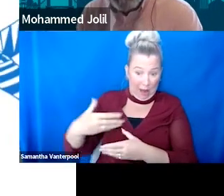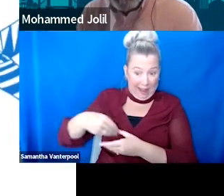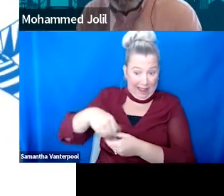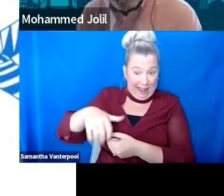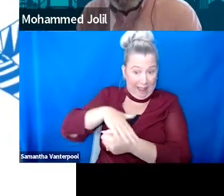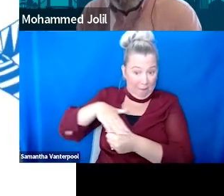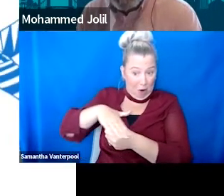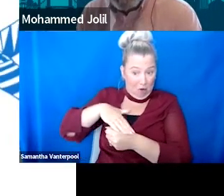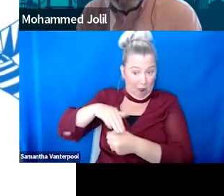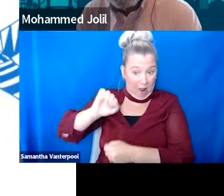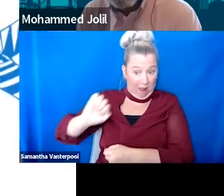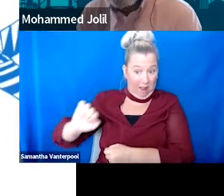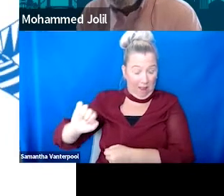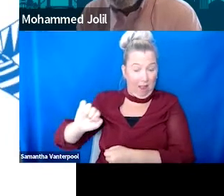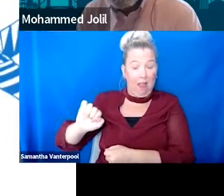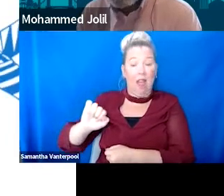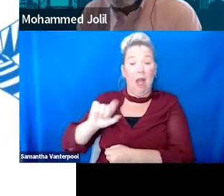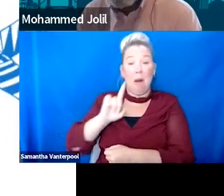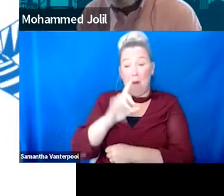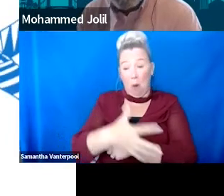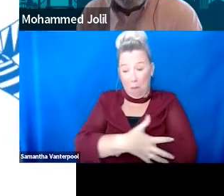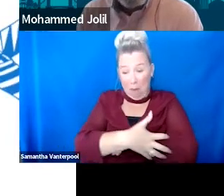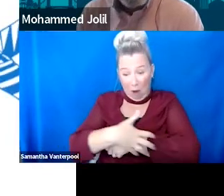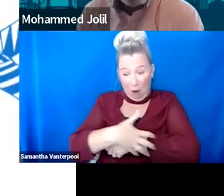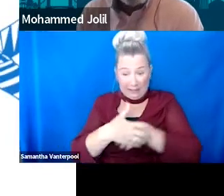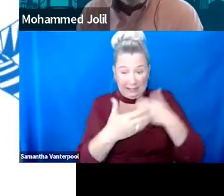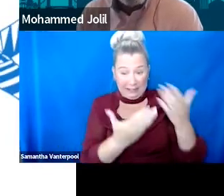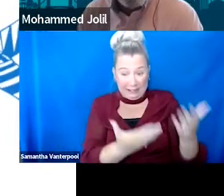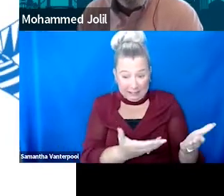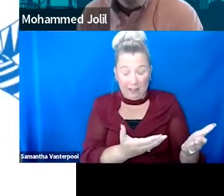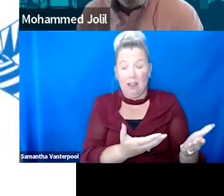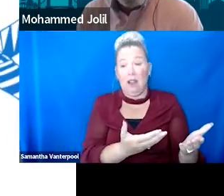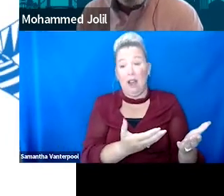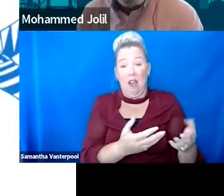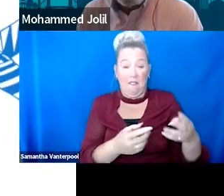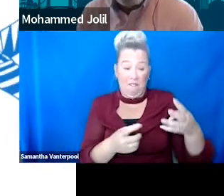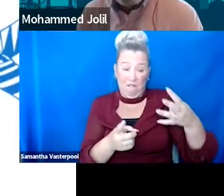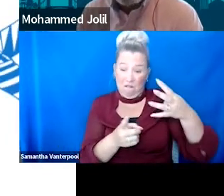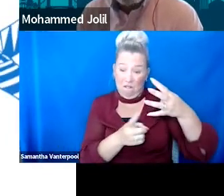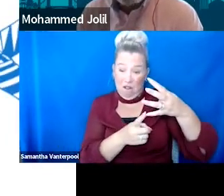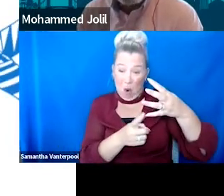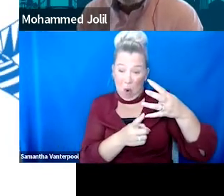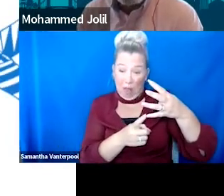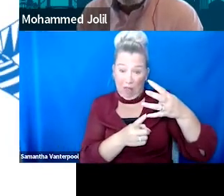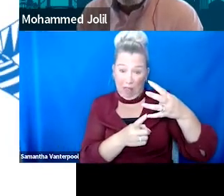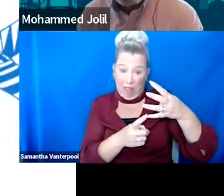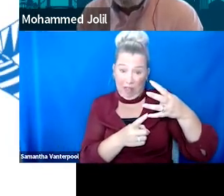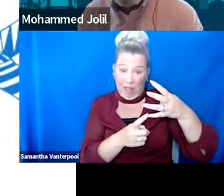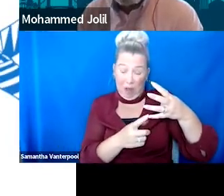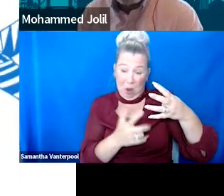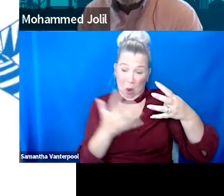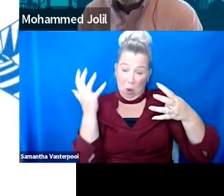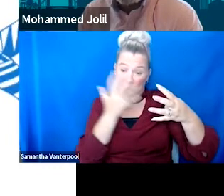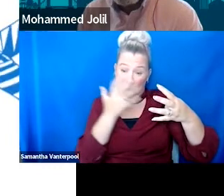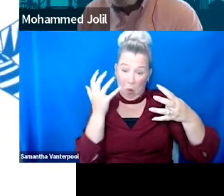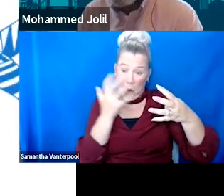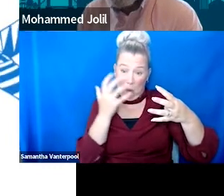also we've got, in terms of poverty, we're ranked fourth in terms of